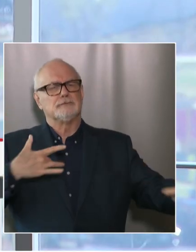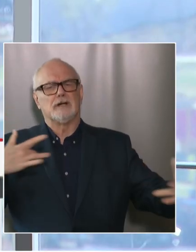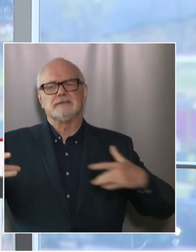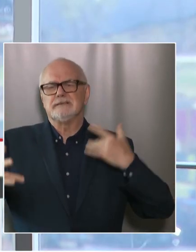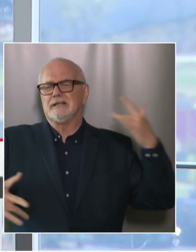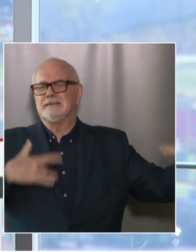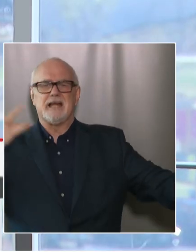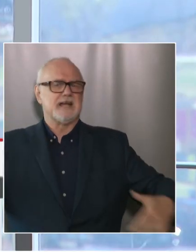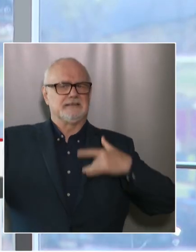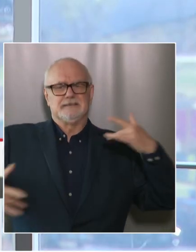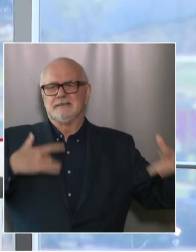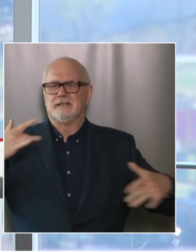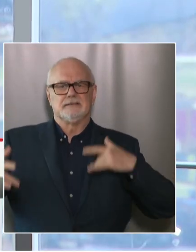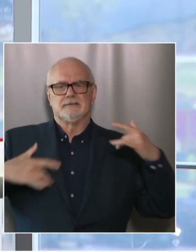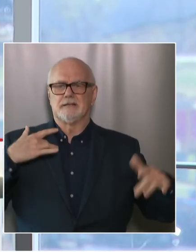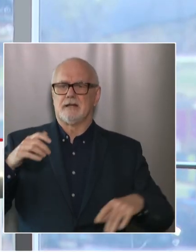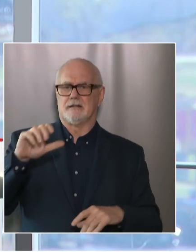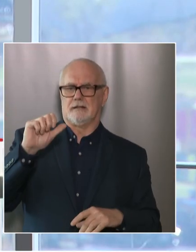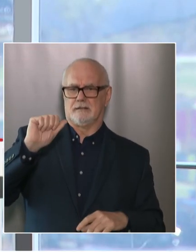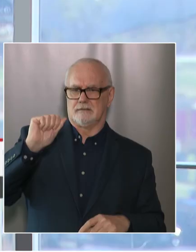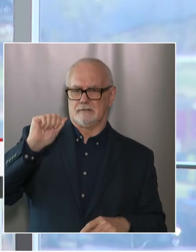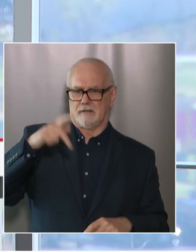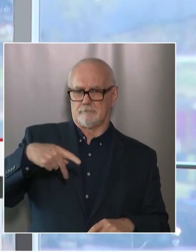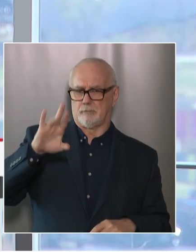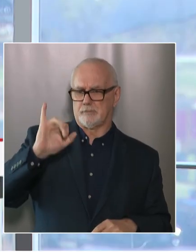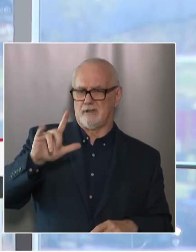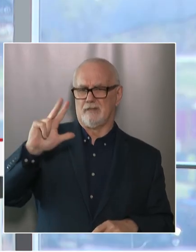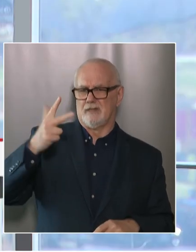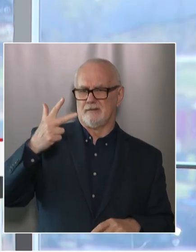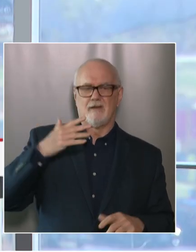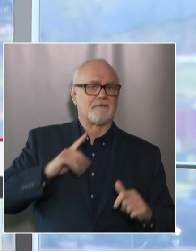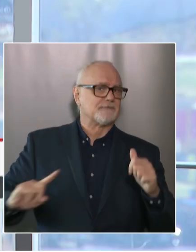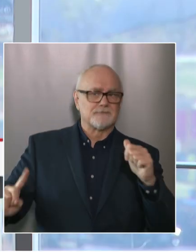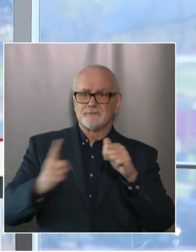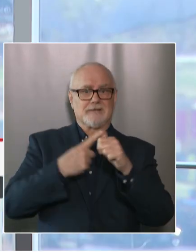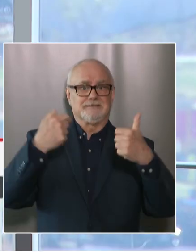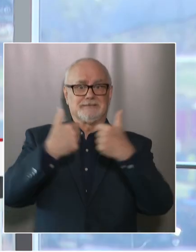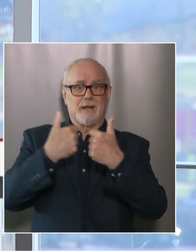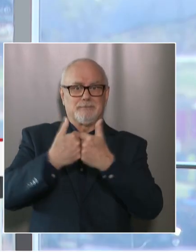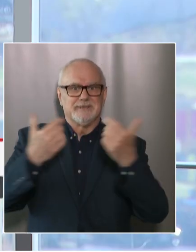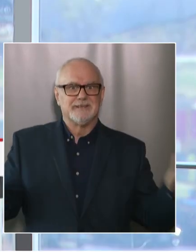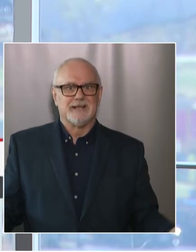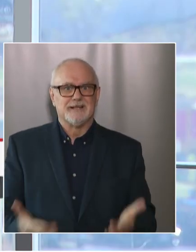3rd against the Dodgers. Was that for the Dodgers or was that for the Nationals?